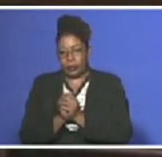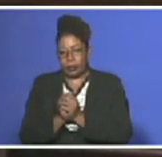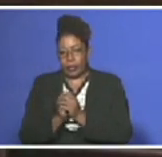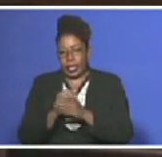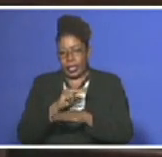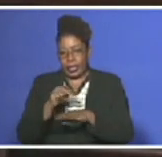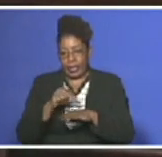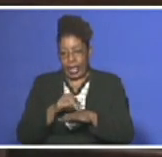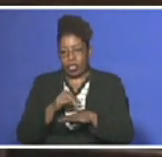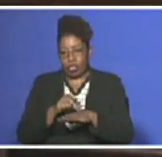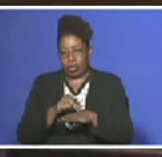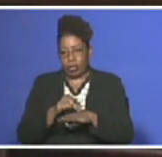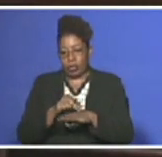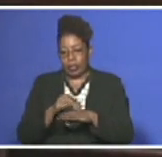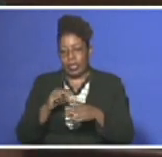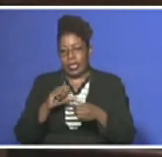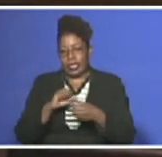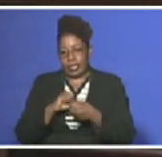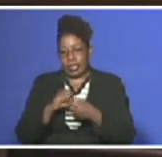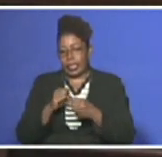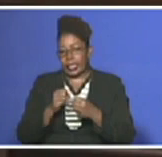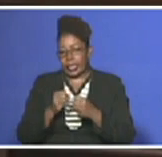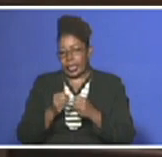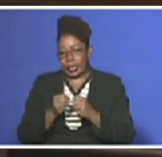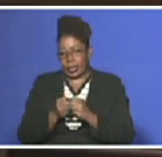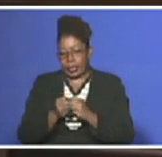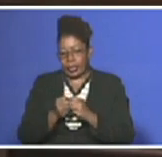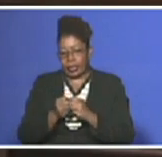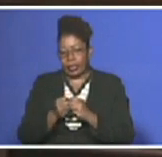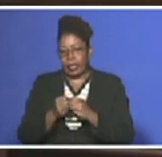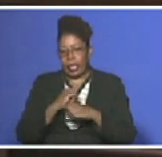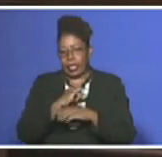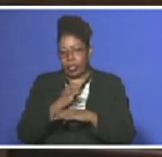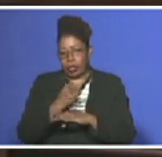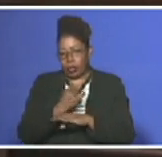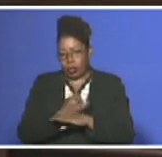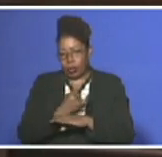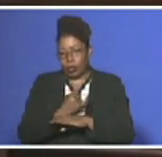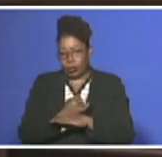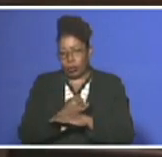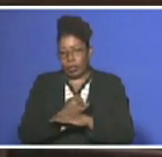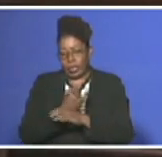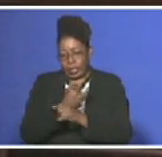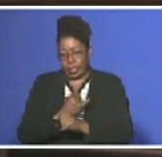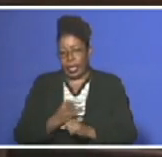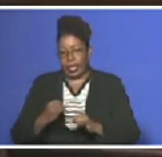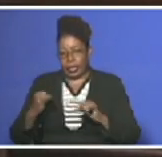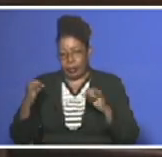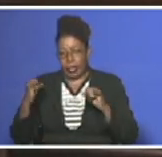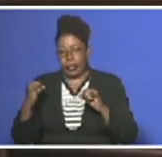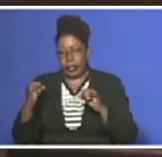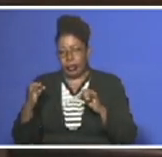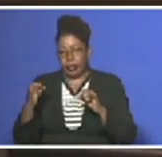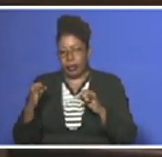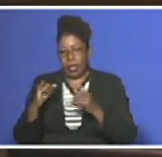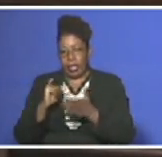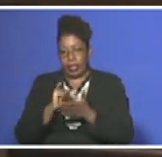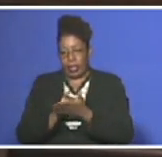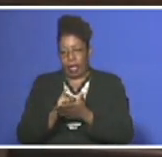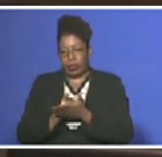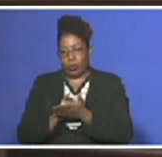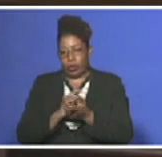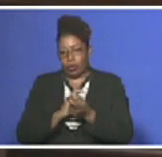National Statistics Institute, a quasi-independent entity that will replace the